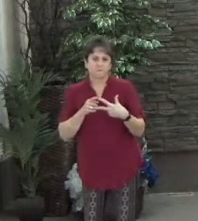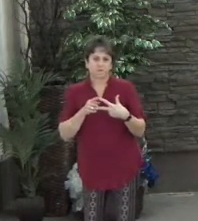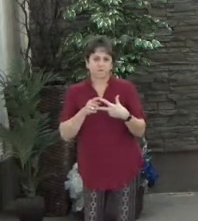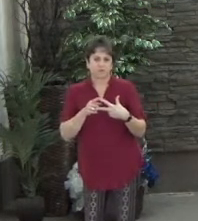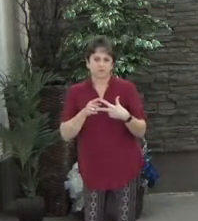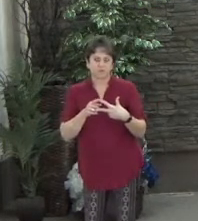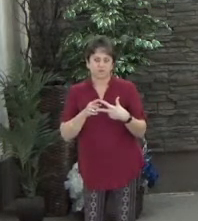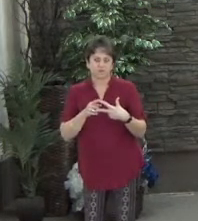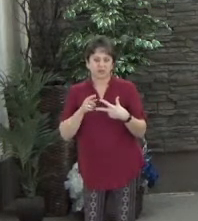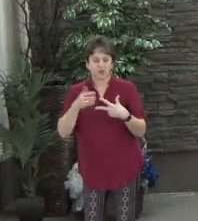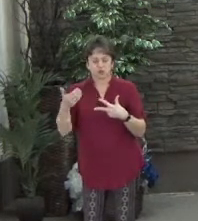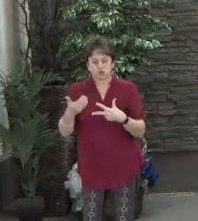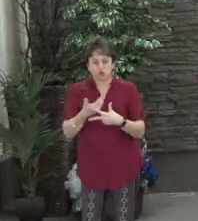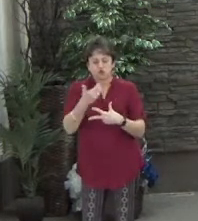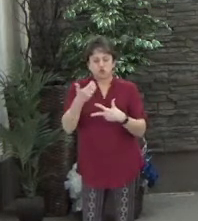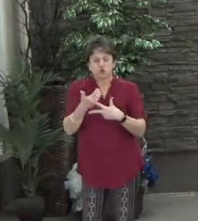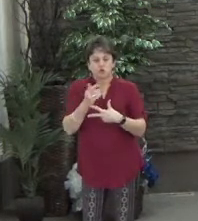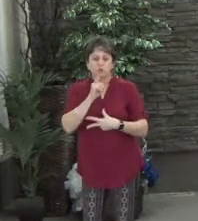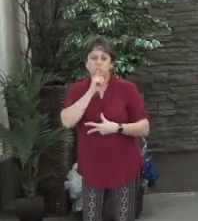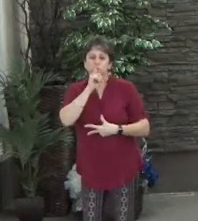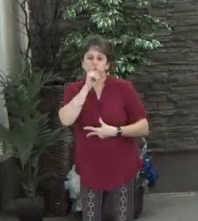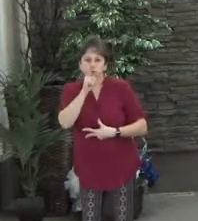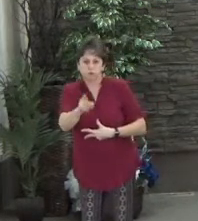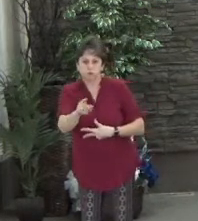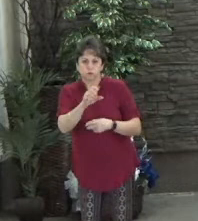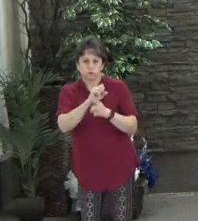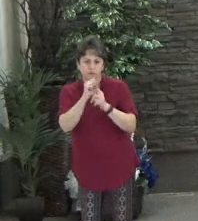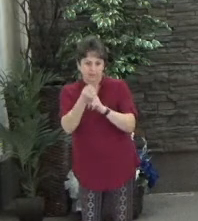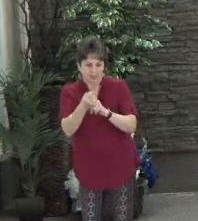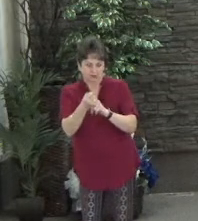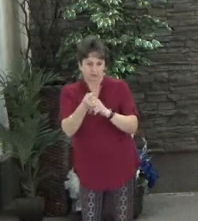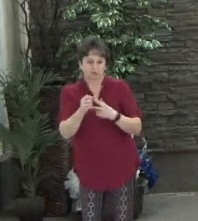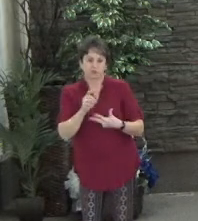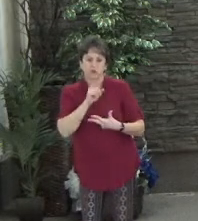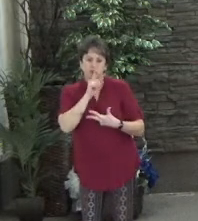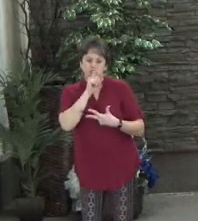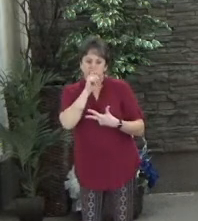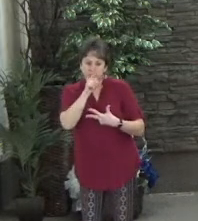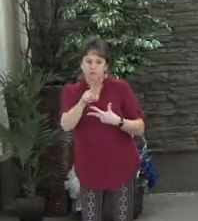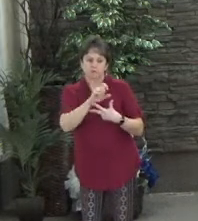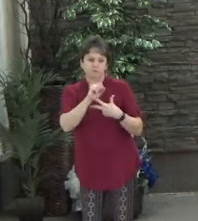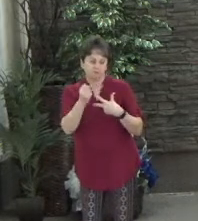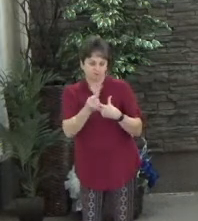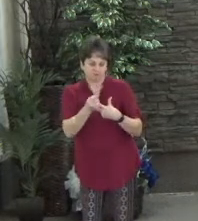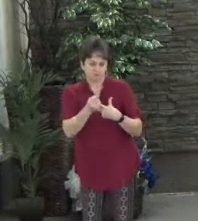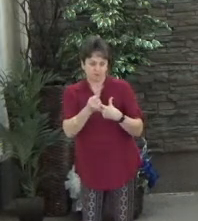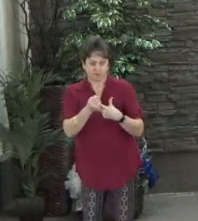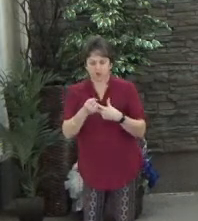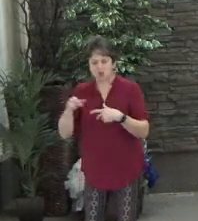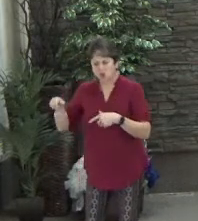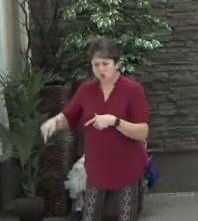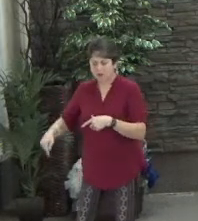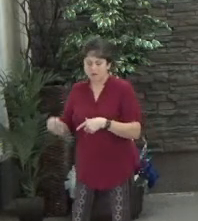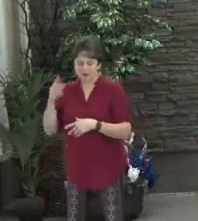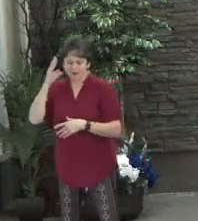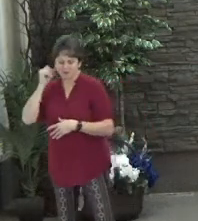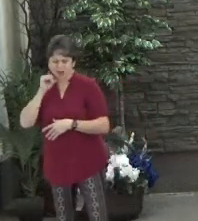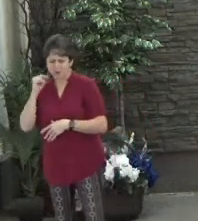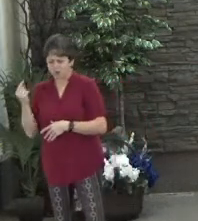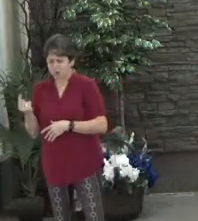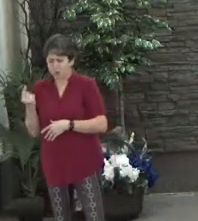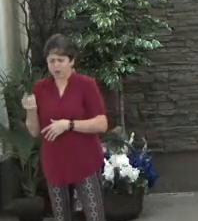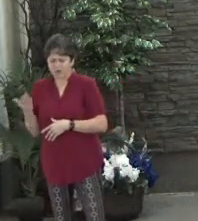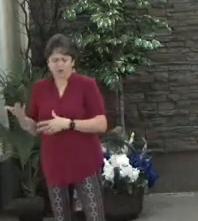there's now a new reality. A new reality. What they're going through is not the only